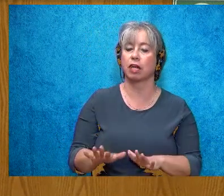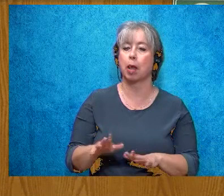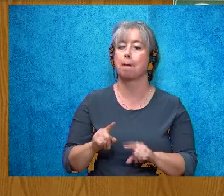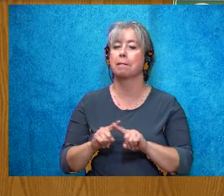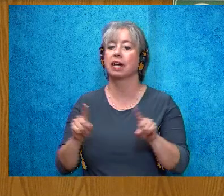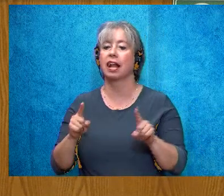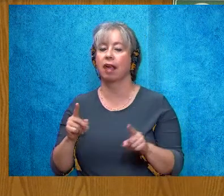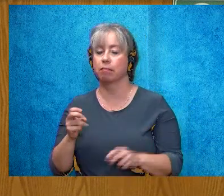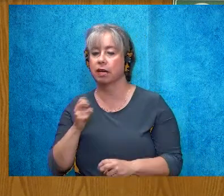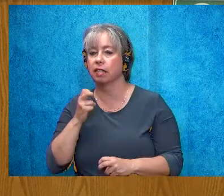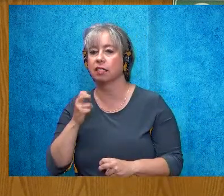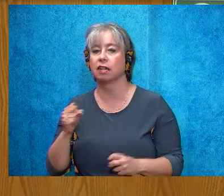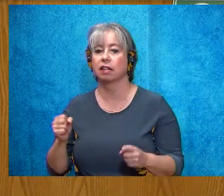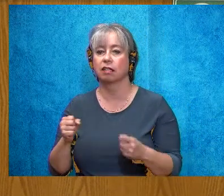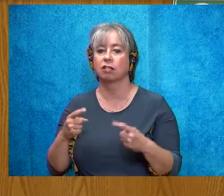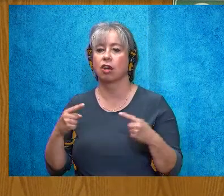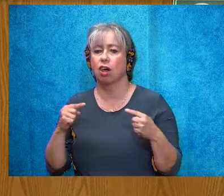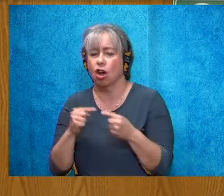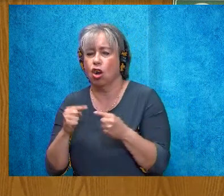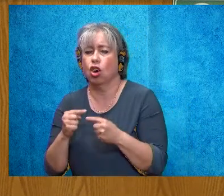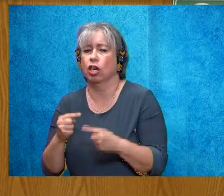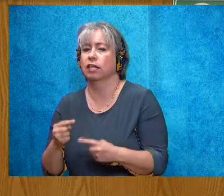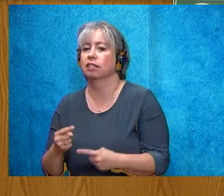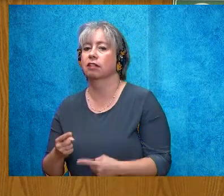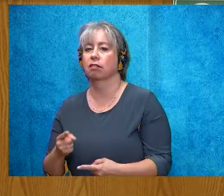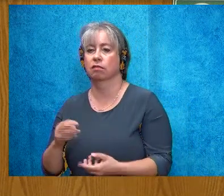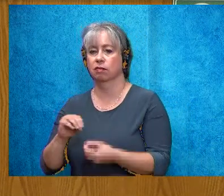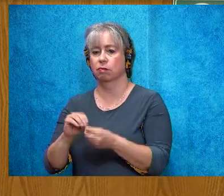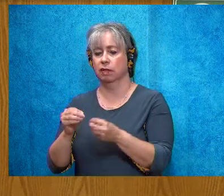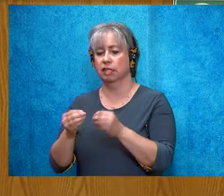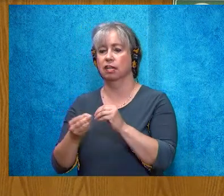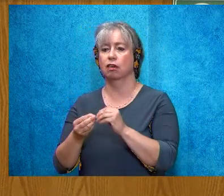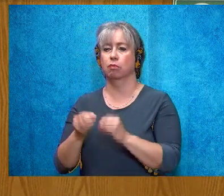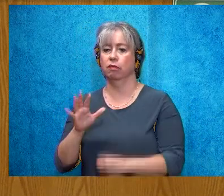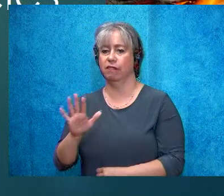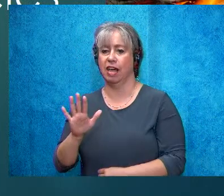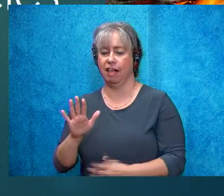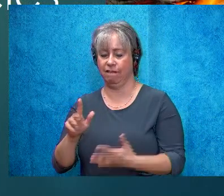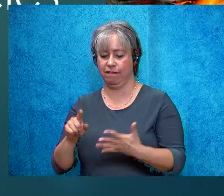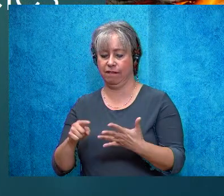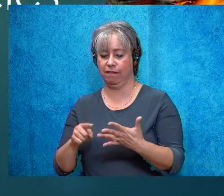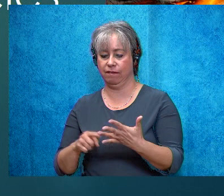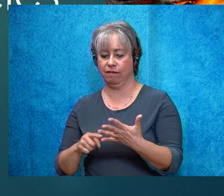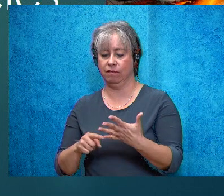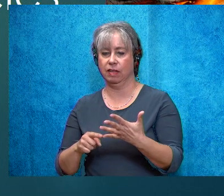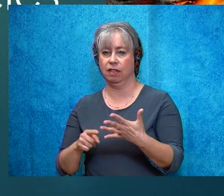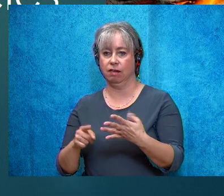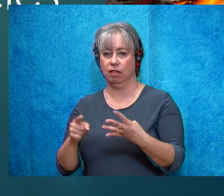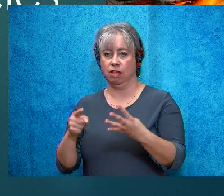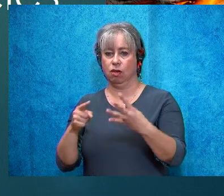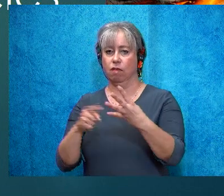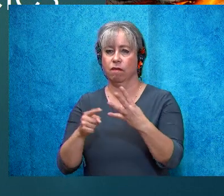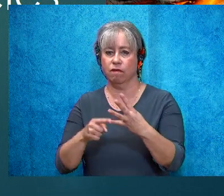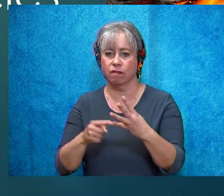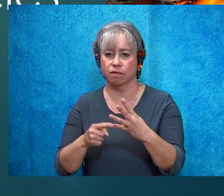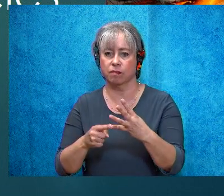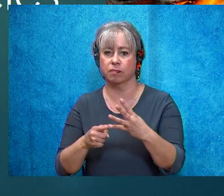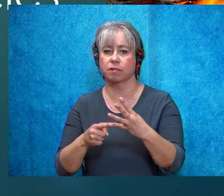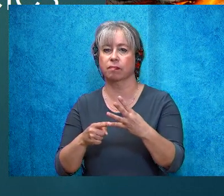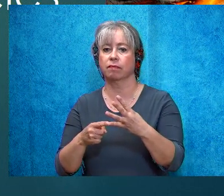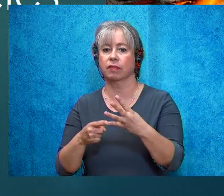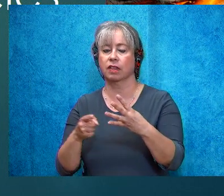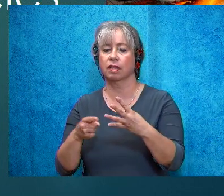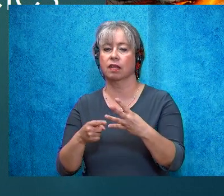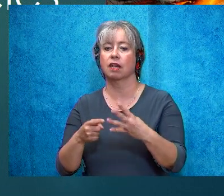times as a science teacher, so that's my number 5. Looking at the next type, sound energy. Now, you might think because